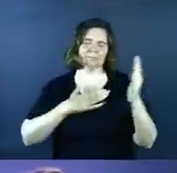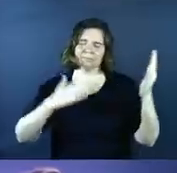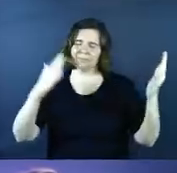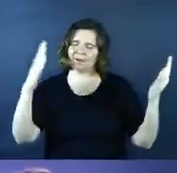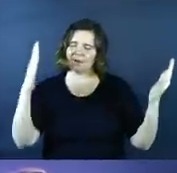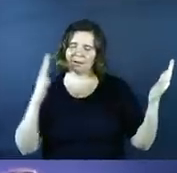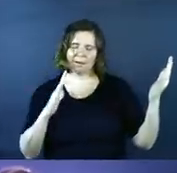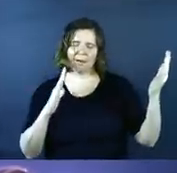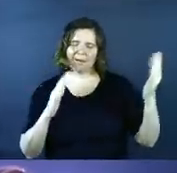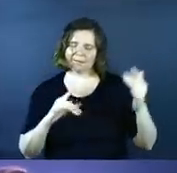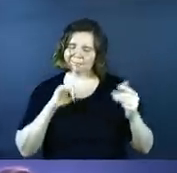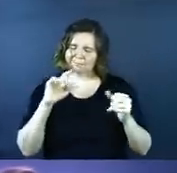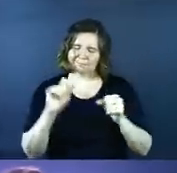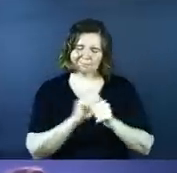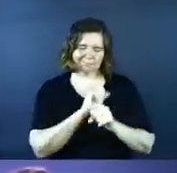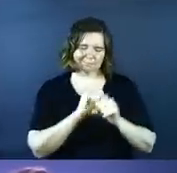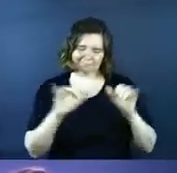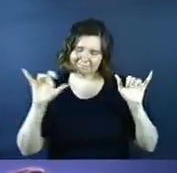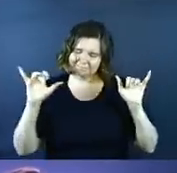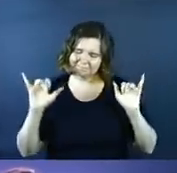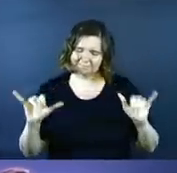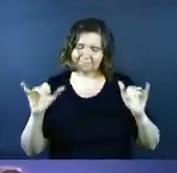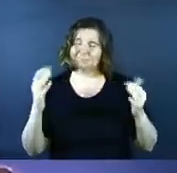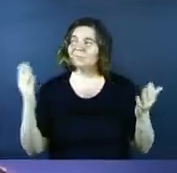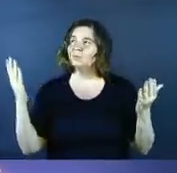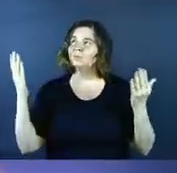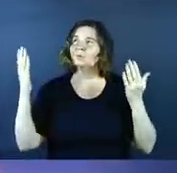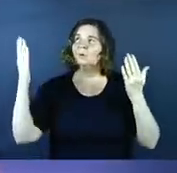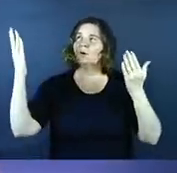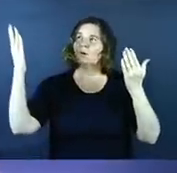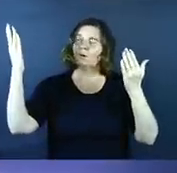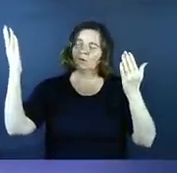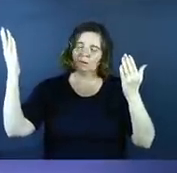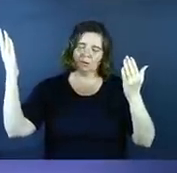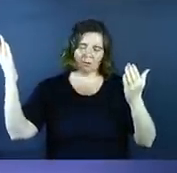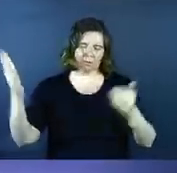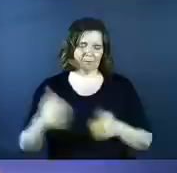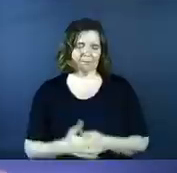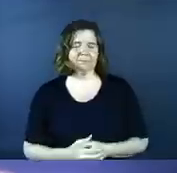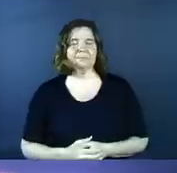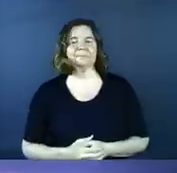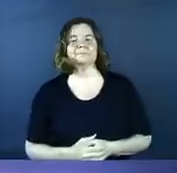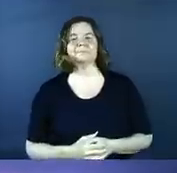Darkness, my God, that is who you are. We'll sing,